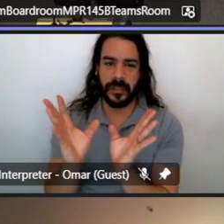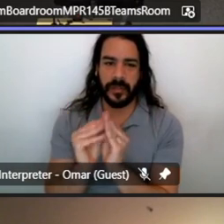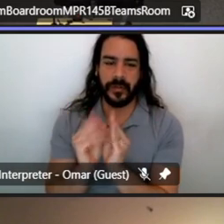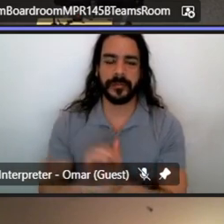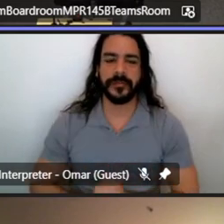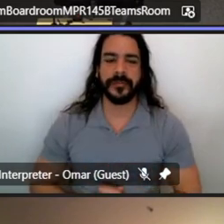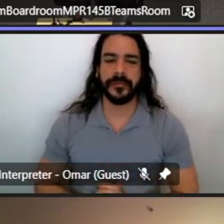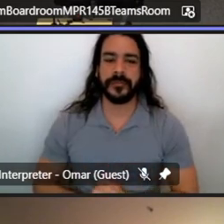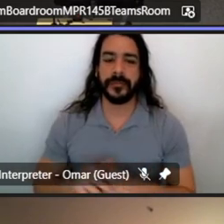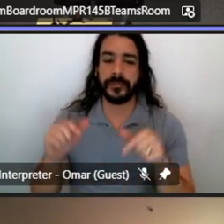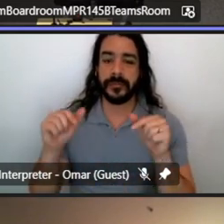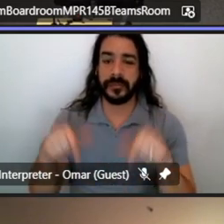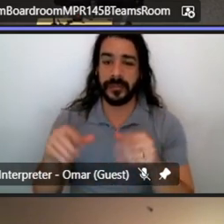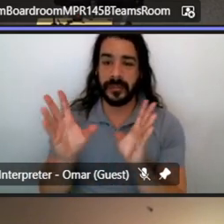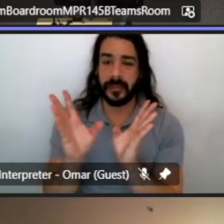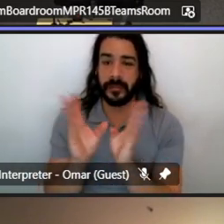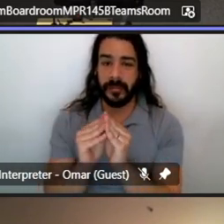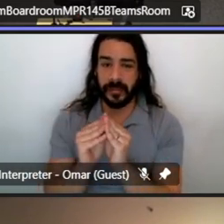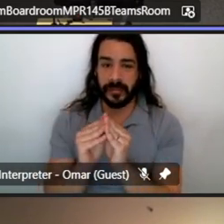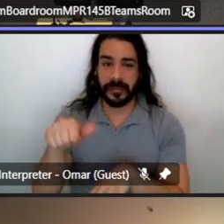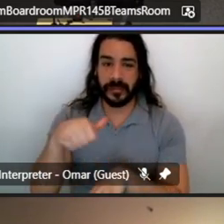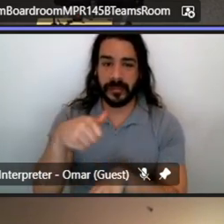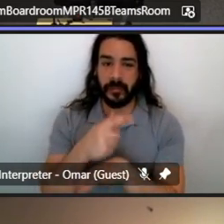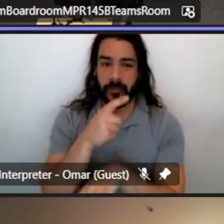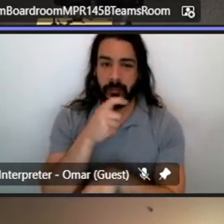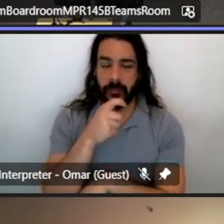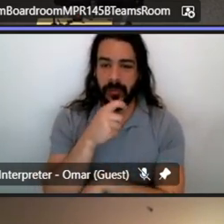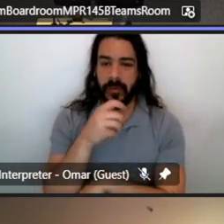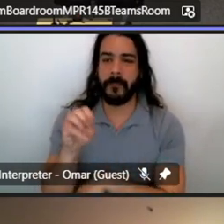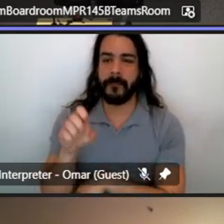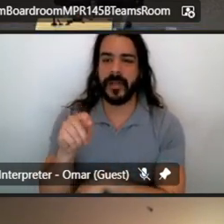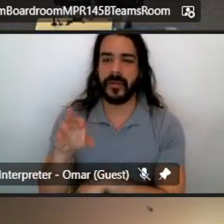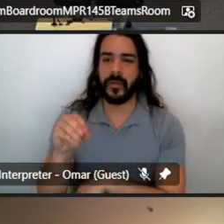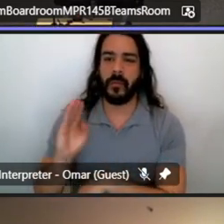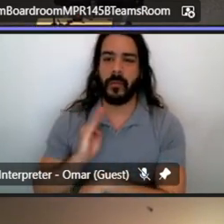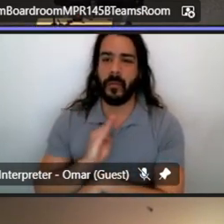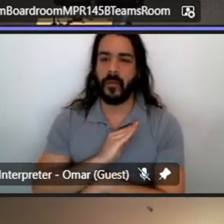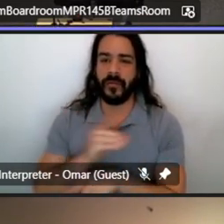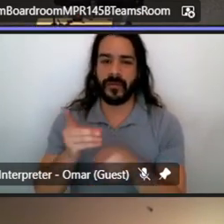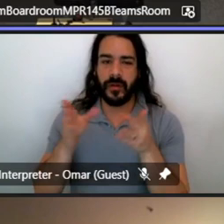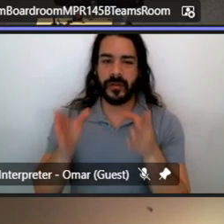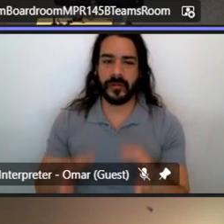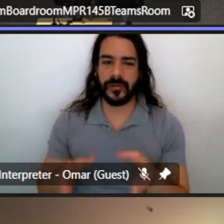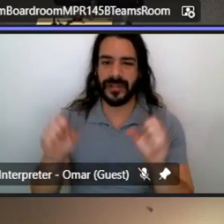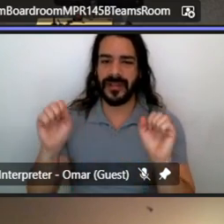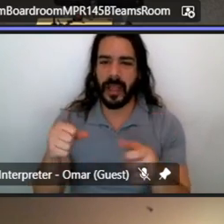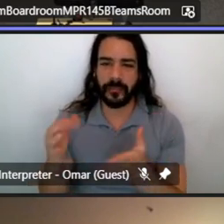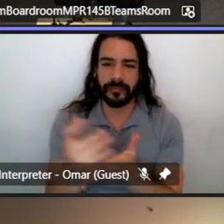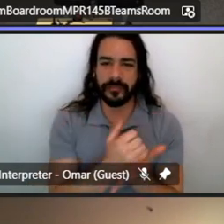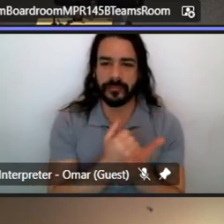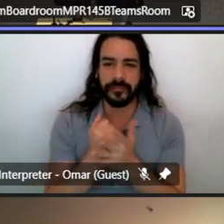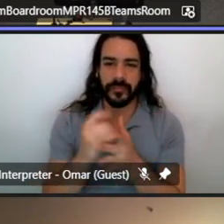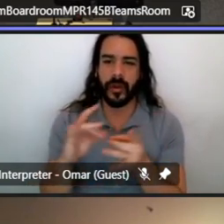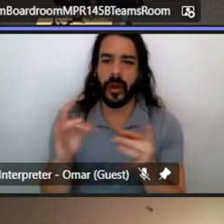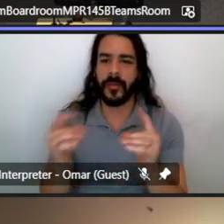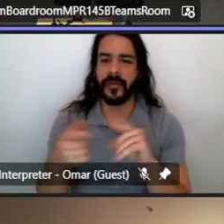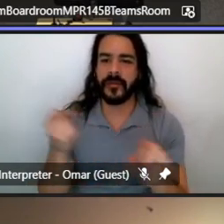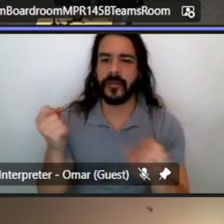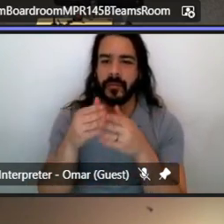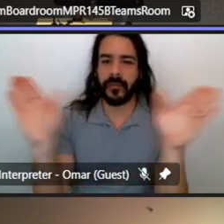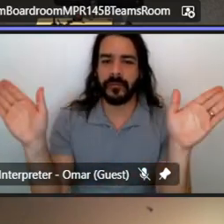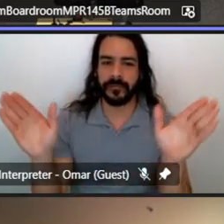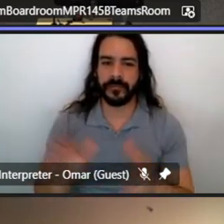This hearing is convened by the Metro Board of Directors to gather public comments on two dockets.